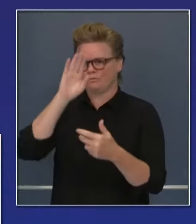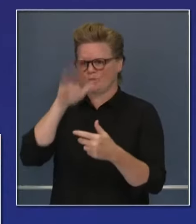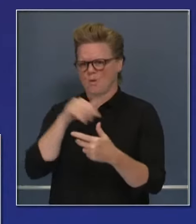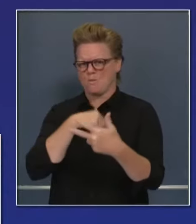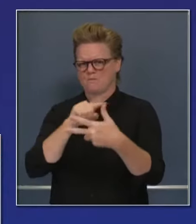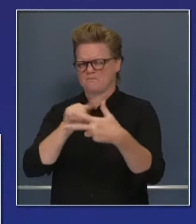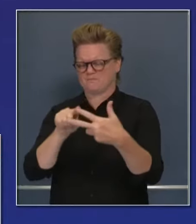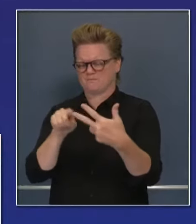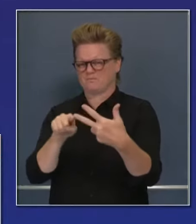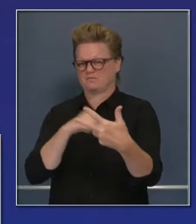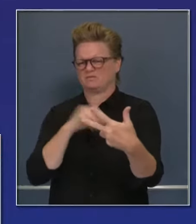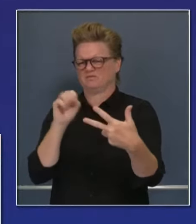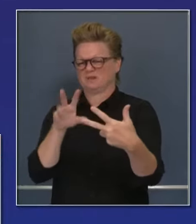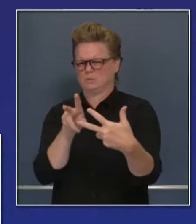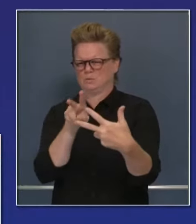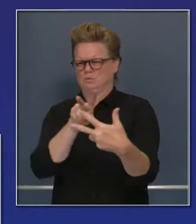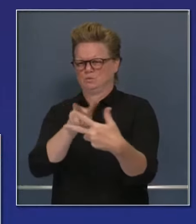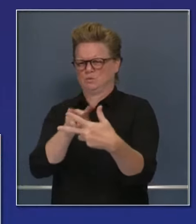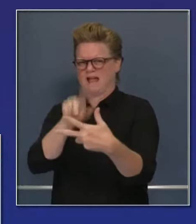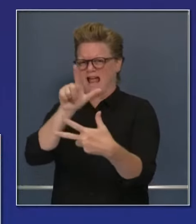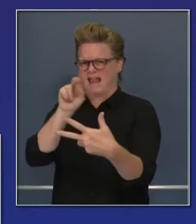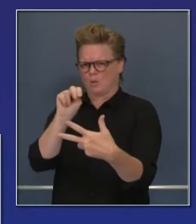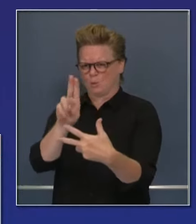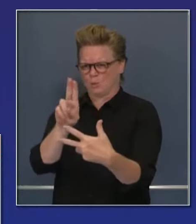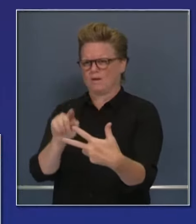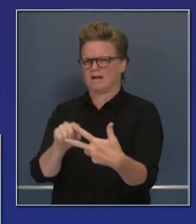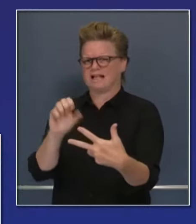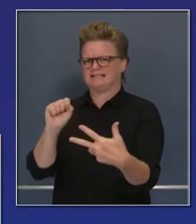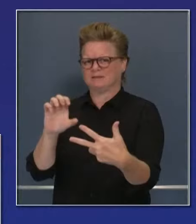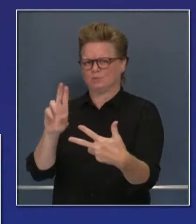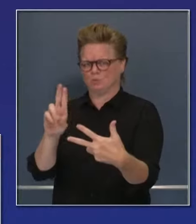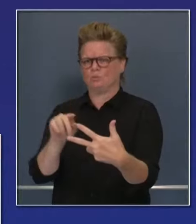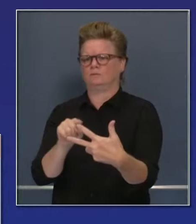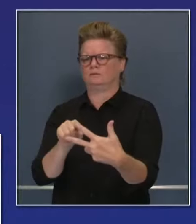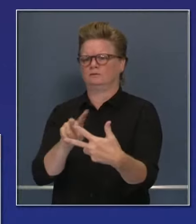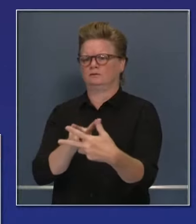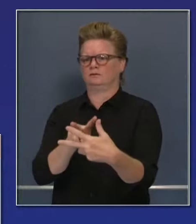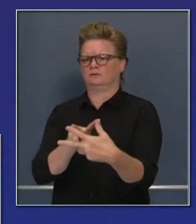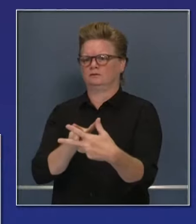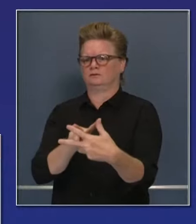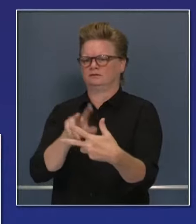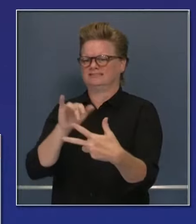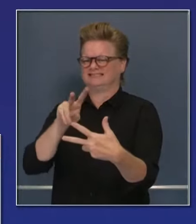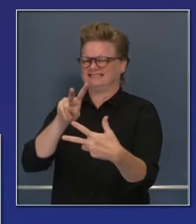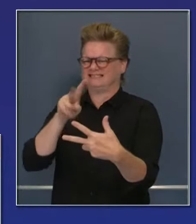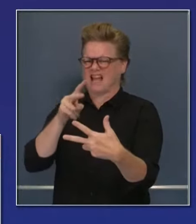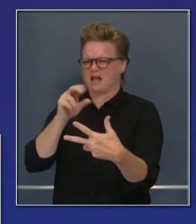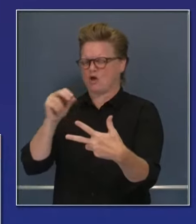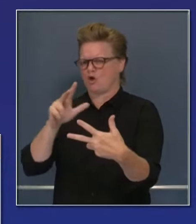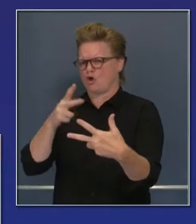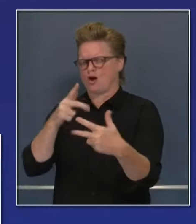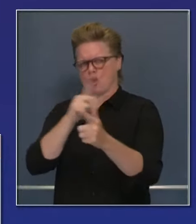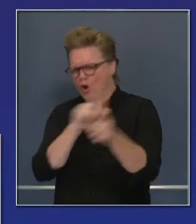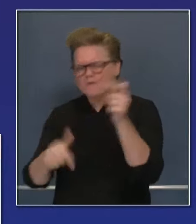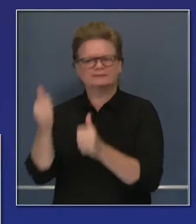complex, those two fires representing the second and third largest complex wildfires in state